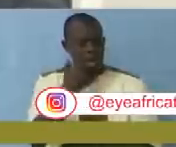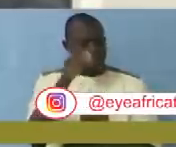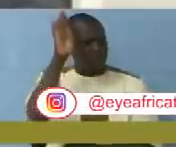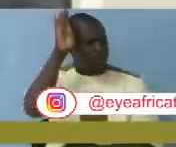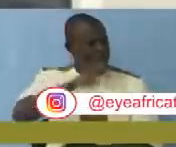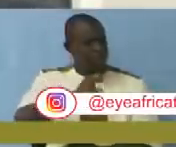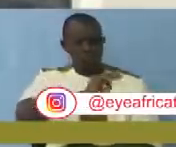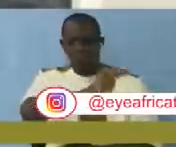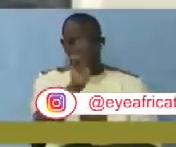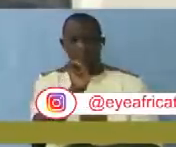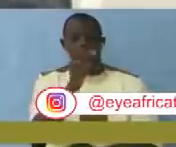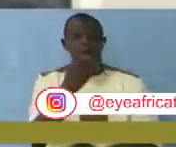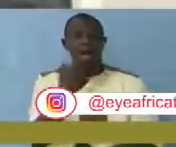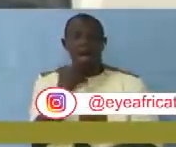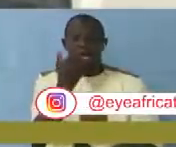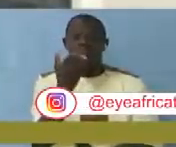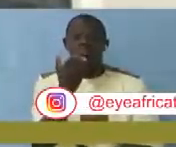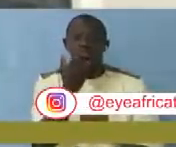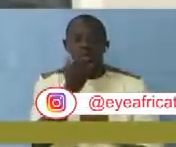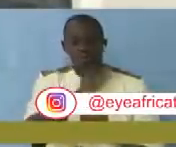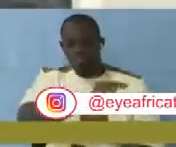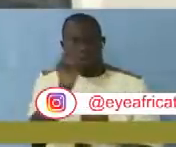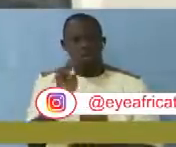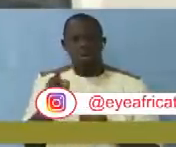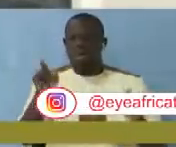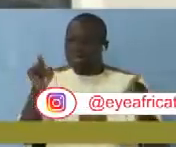The same stunt was pulled yesterday.